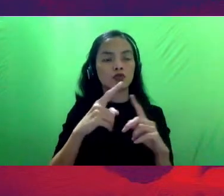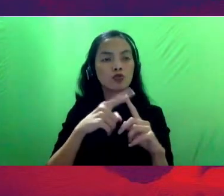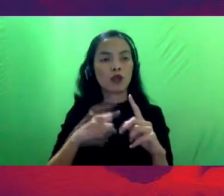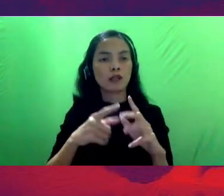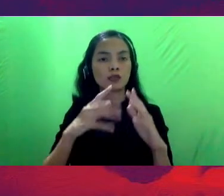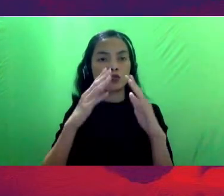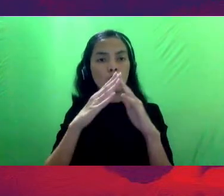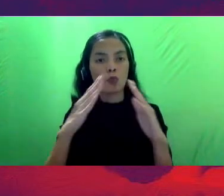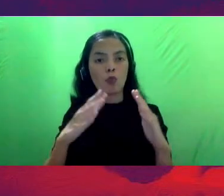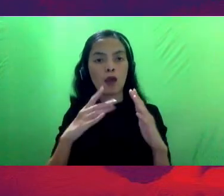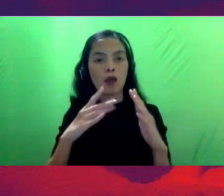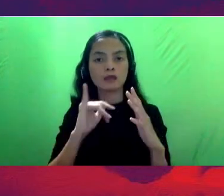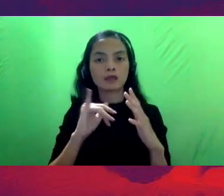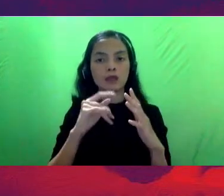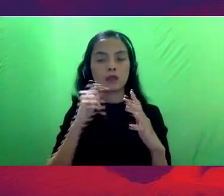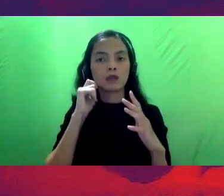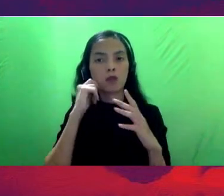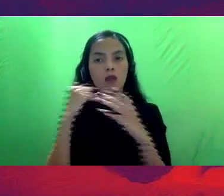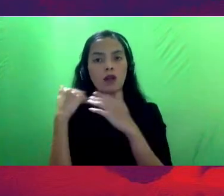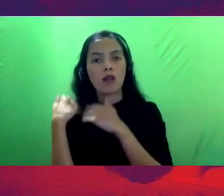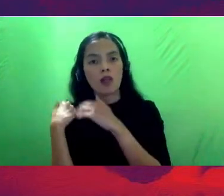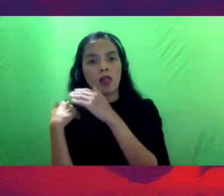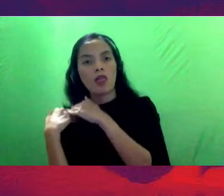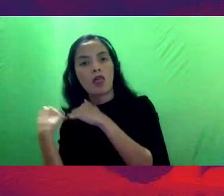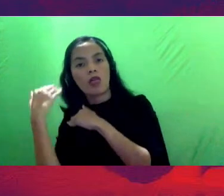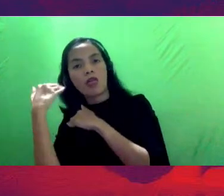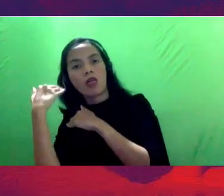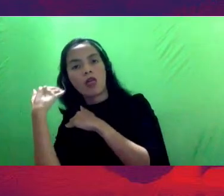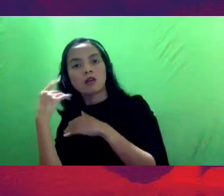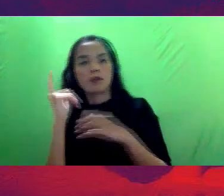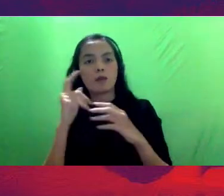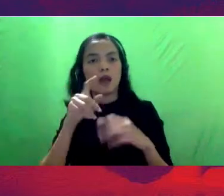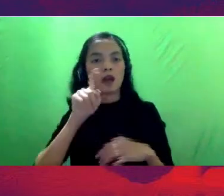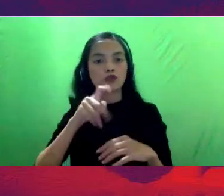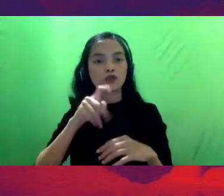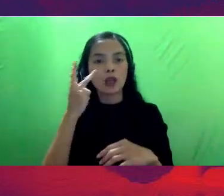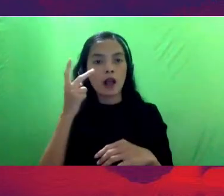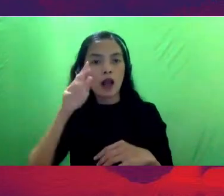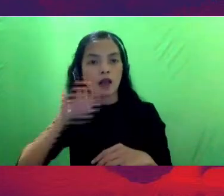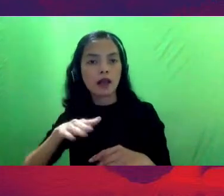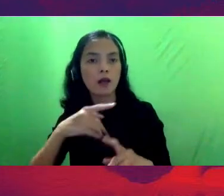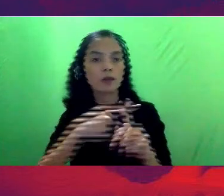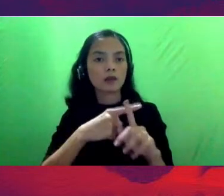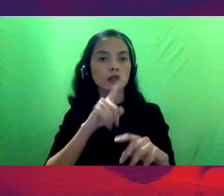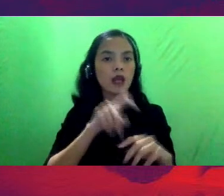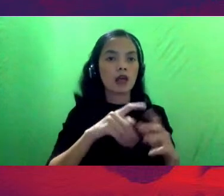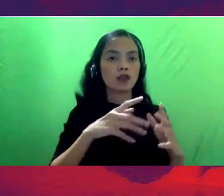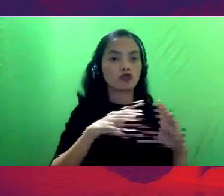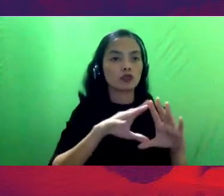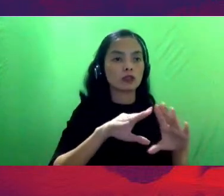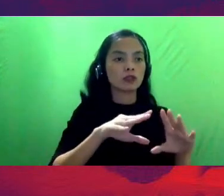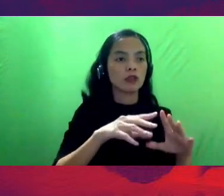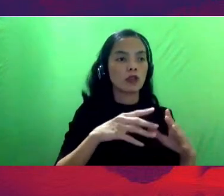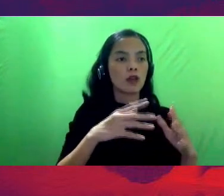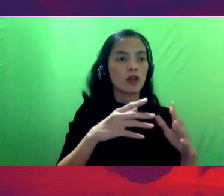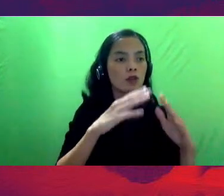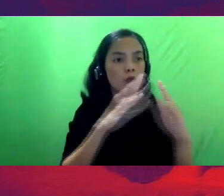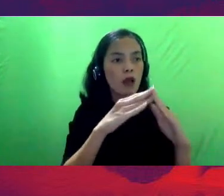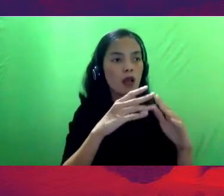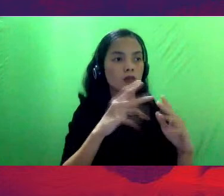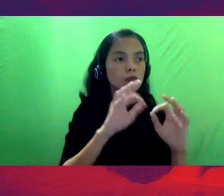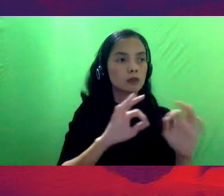burden in taking care of their children and also do other household works. Next slide, please.